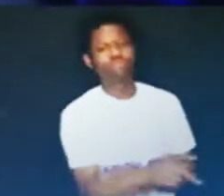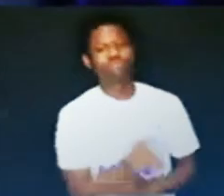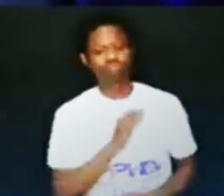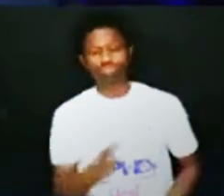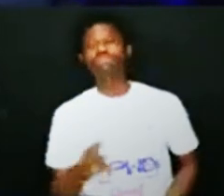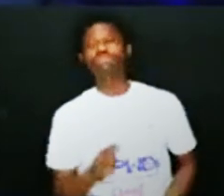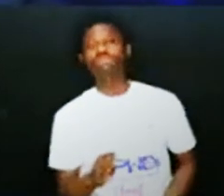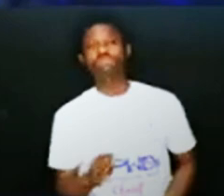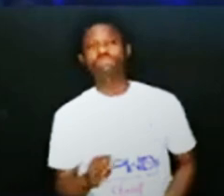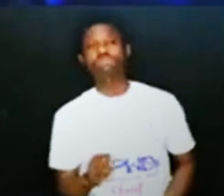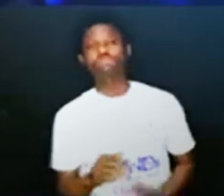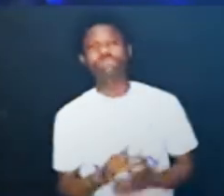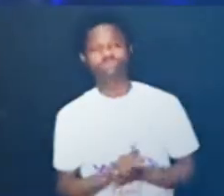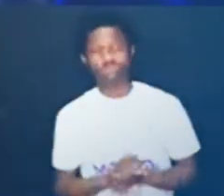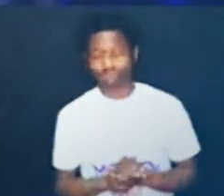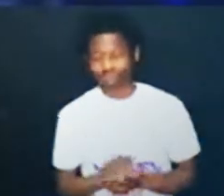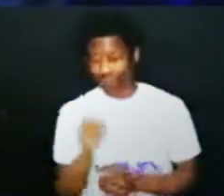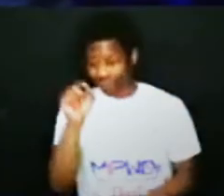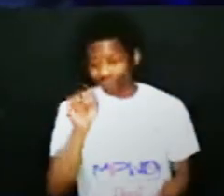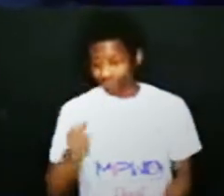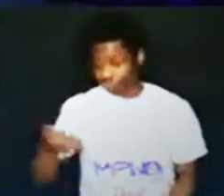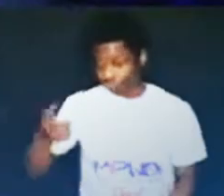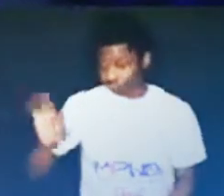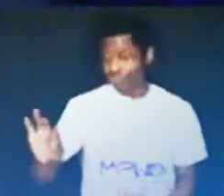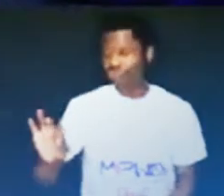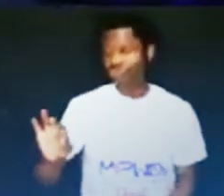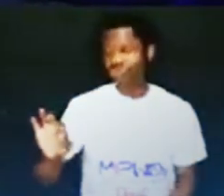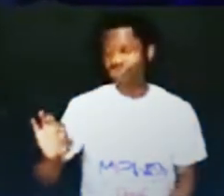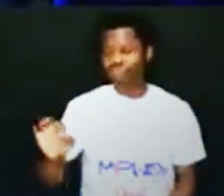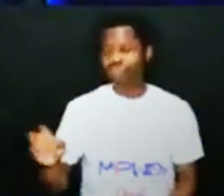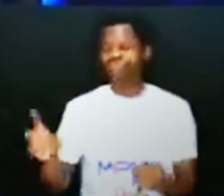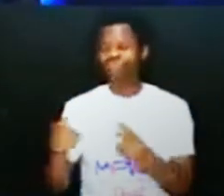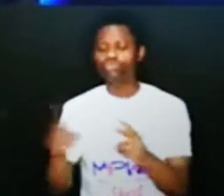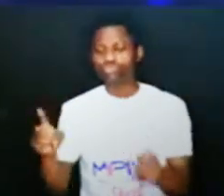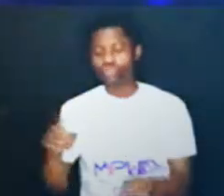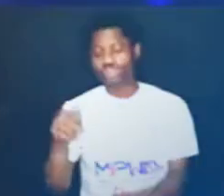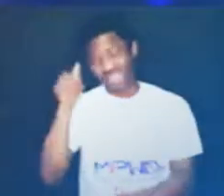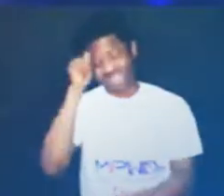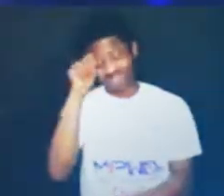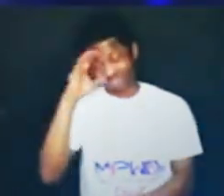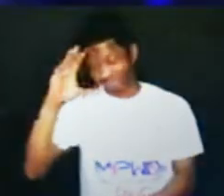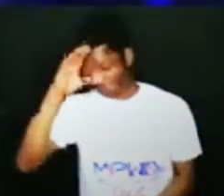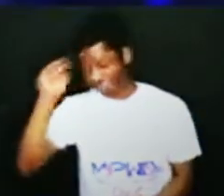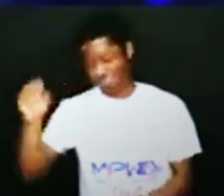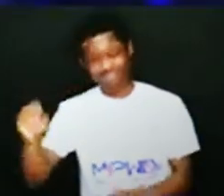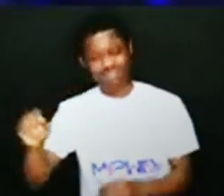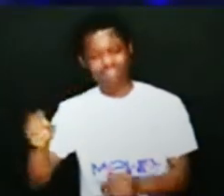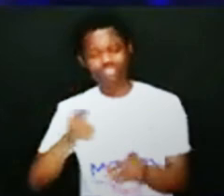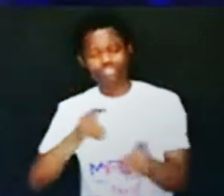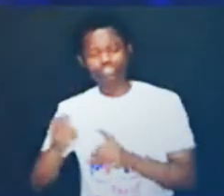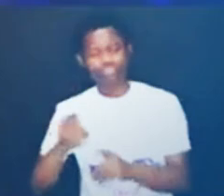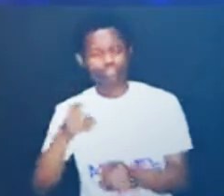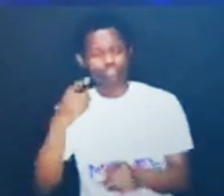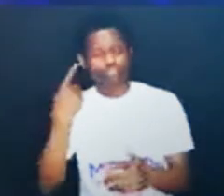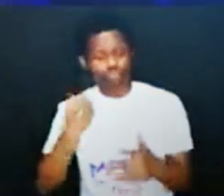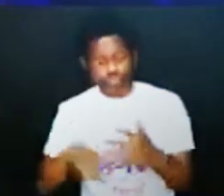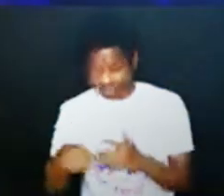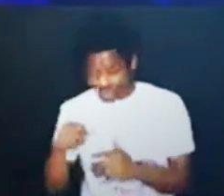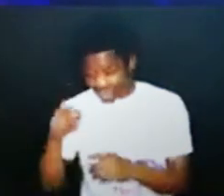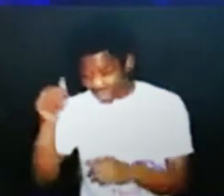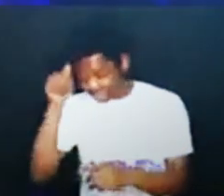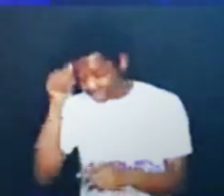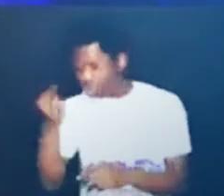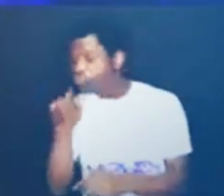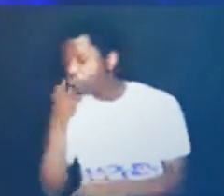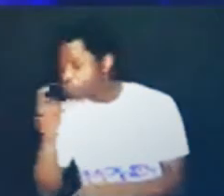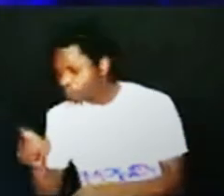mo ho emerema. 29 says that so Absalom's men did to Amnon what